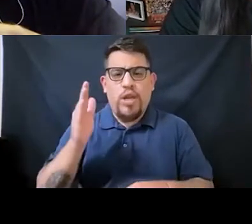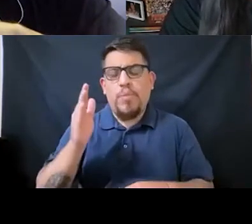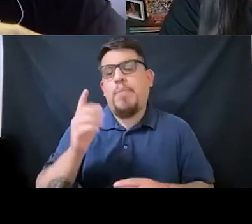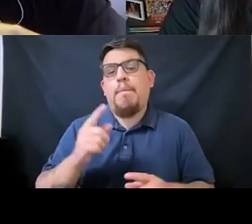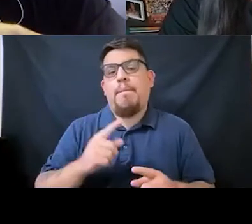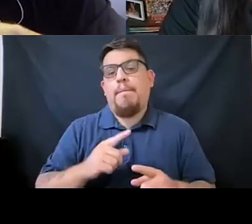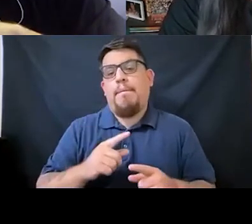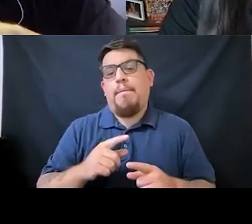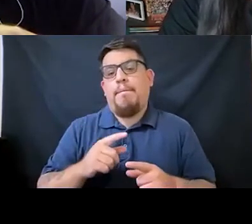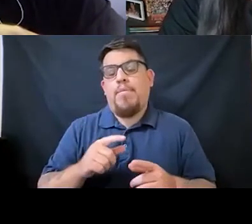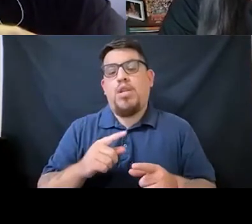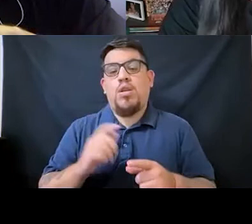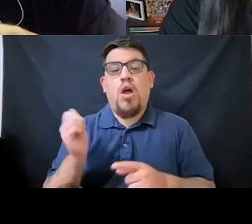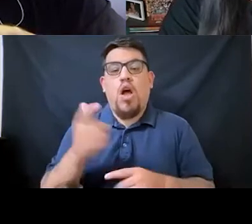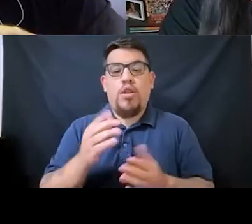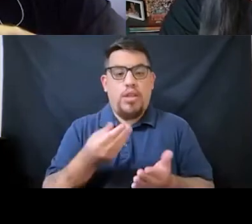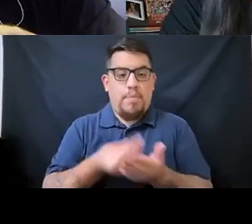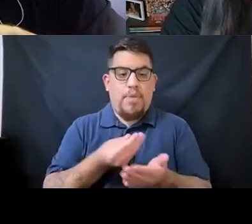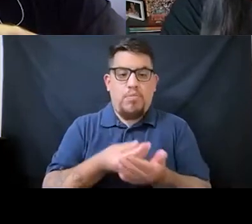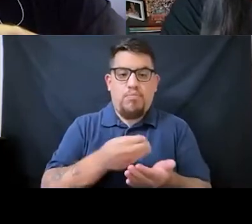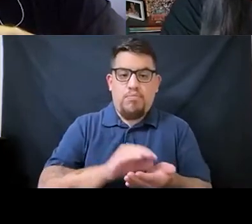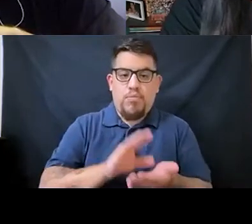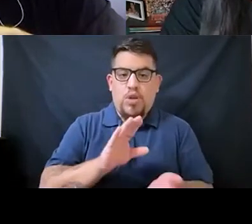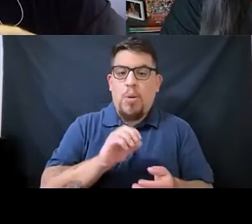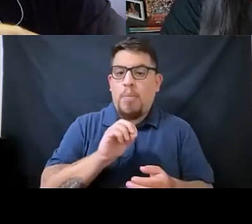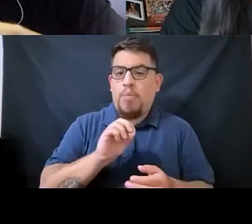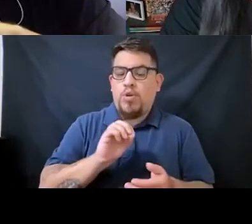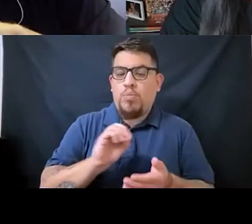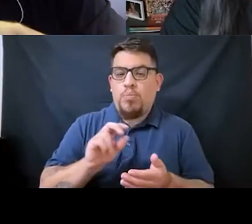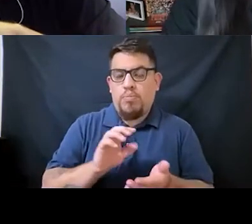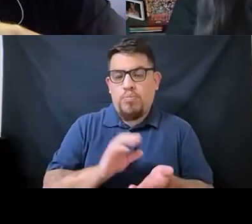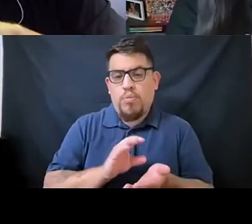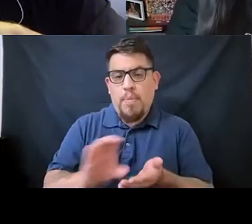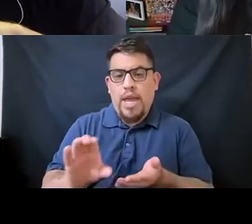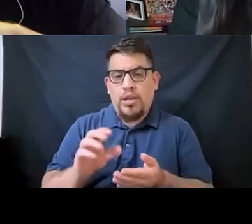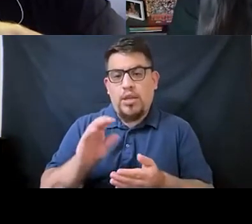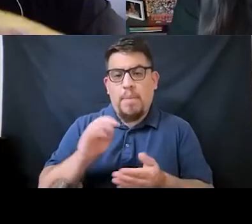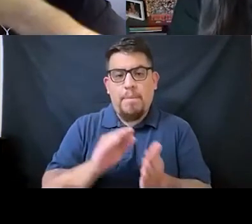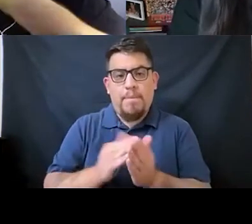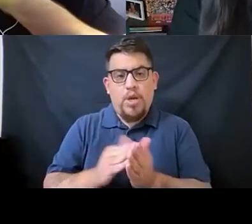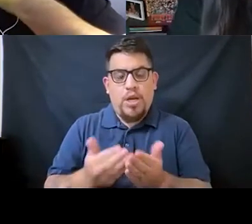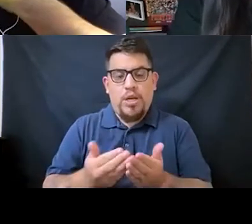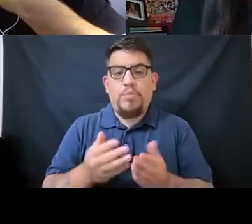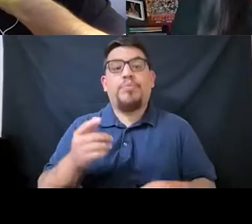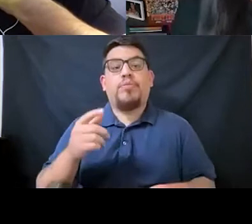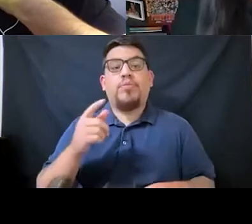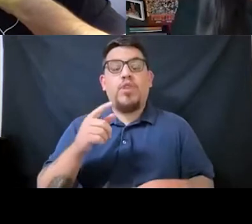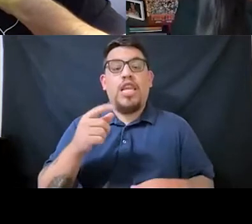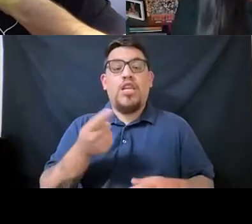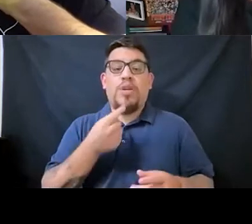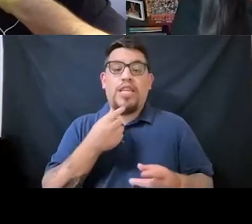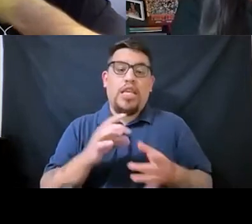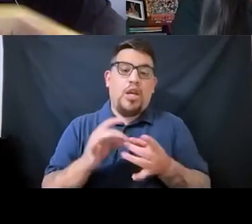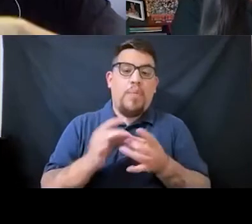of the proceeds would go back into the book and hopefully to contributors. I did want to say that our publisher is based in the UK.